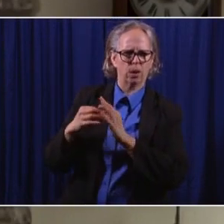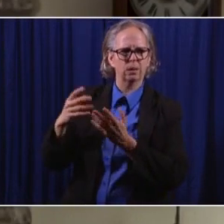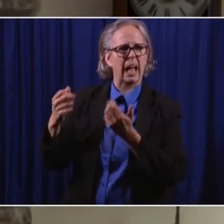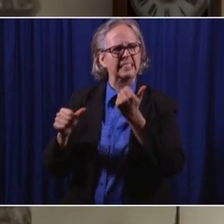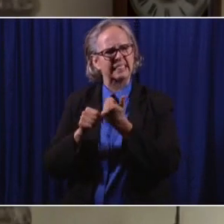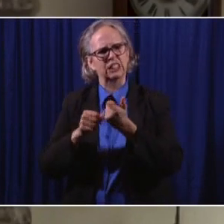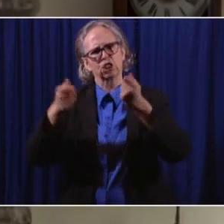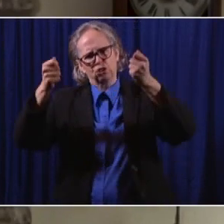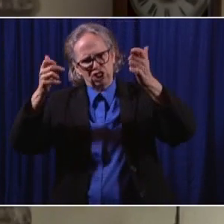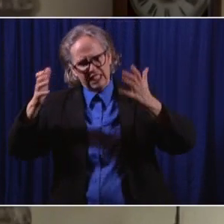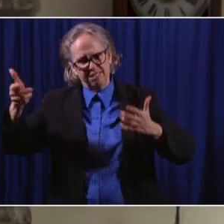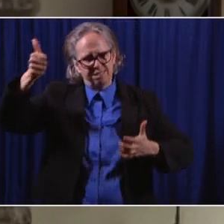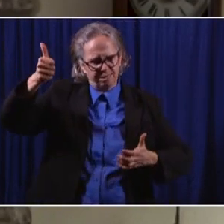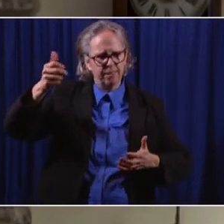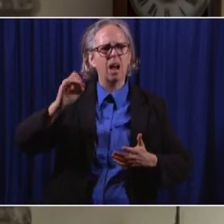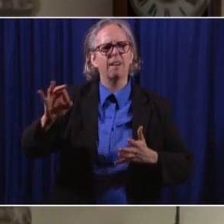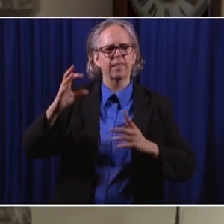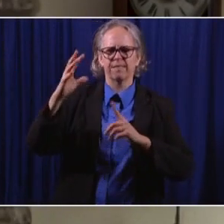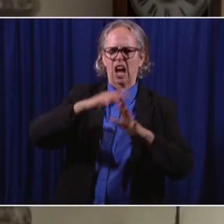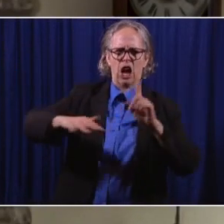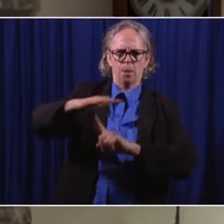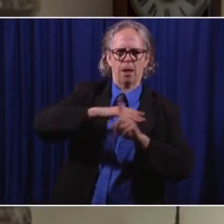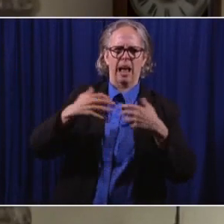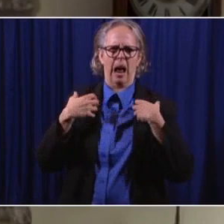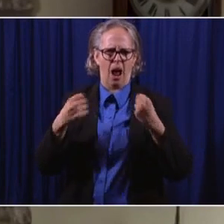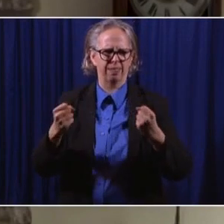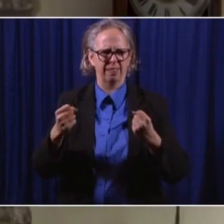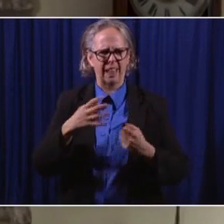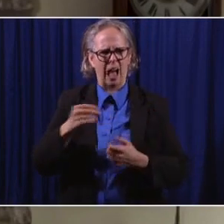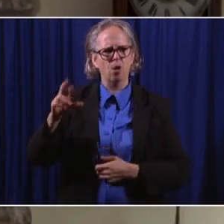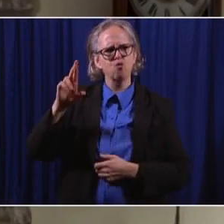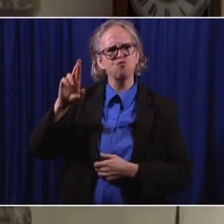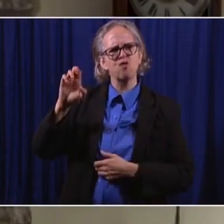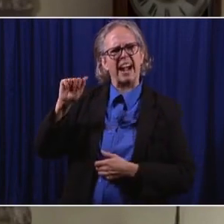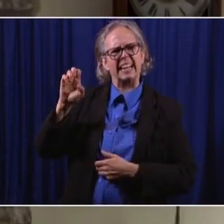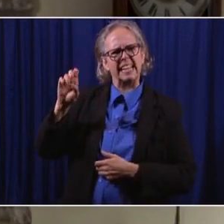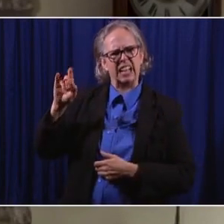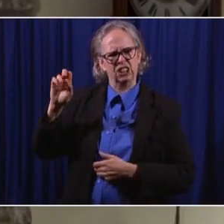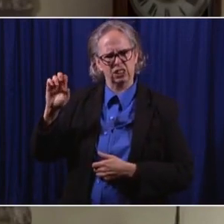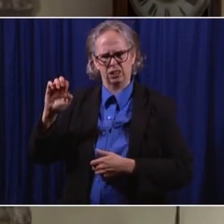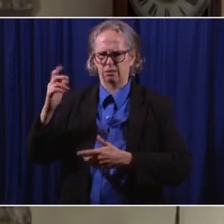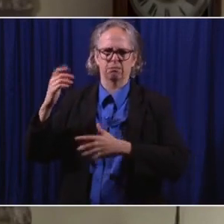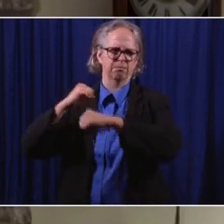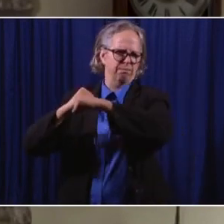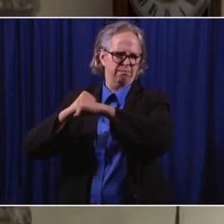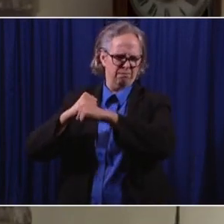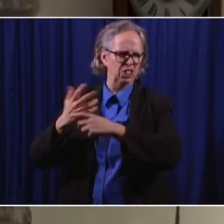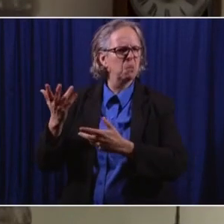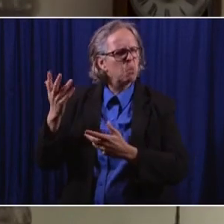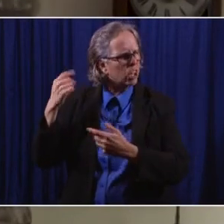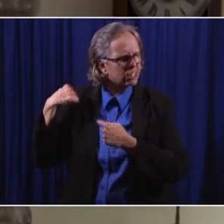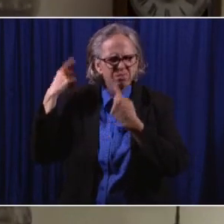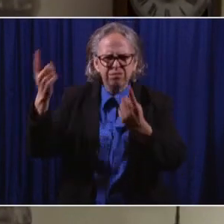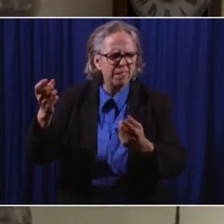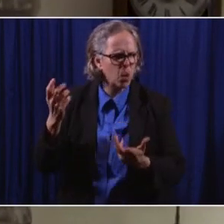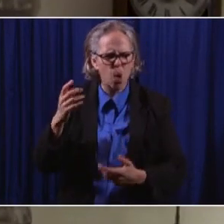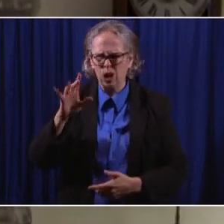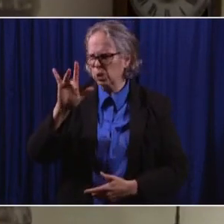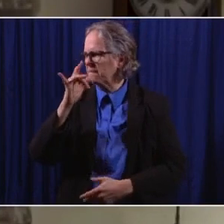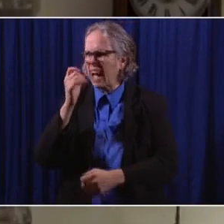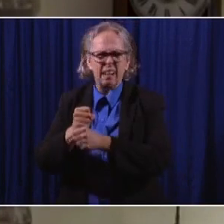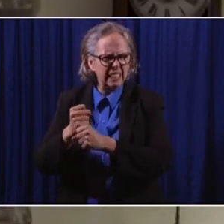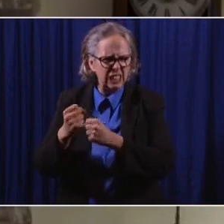Environmental Health and Radiation Protection for the Ohio Department of Health. She has worked at the Bureau for 25 years.